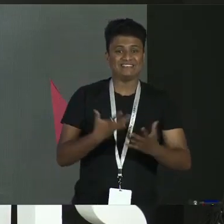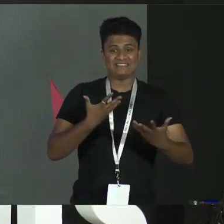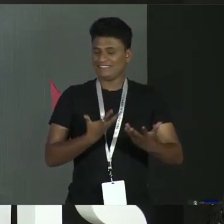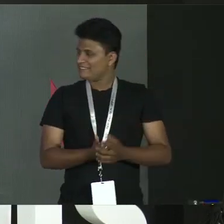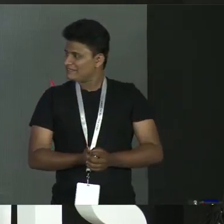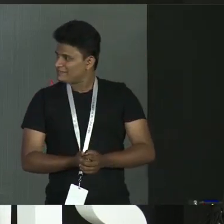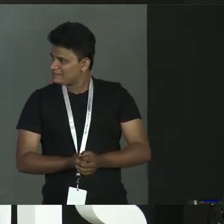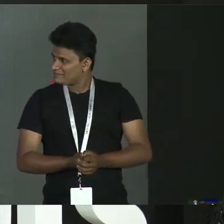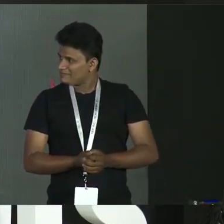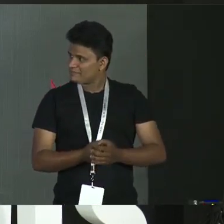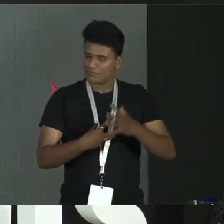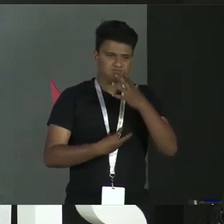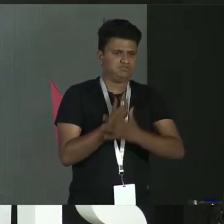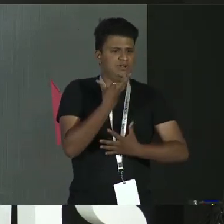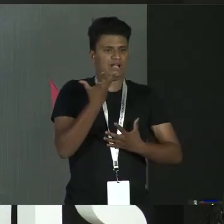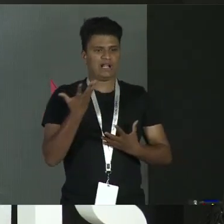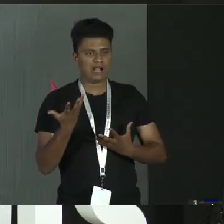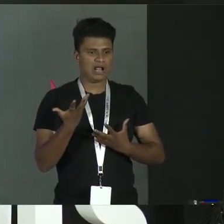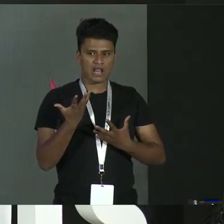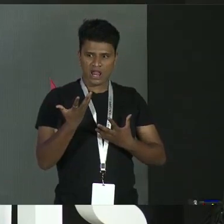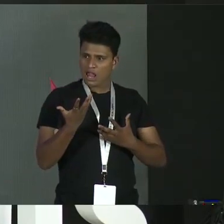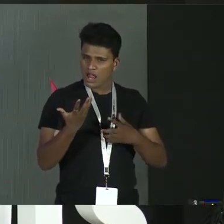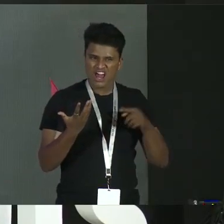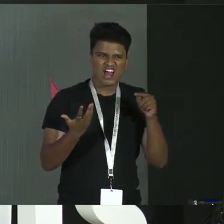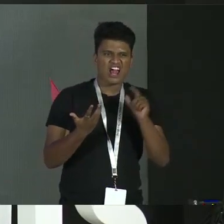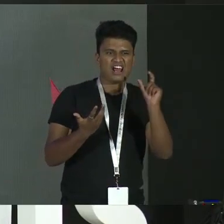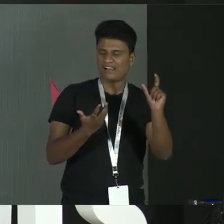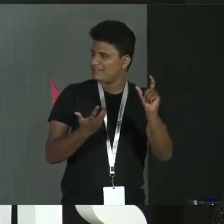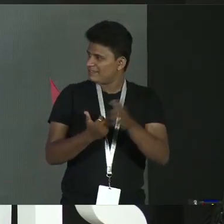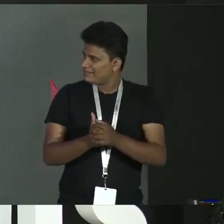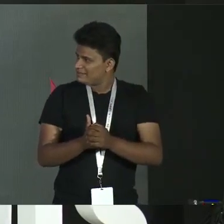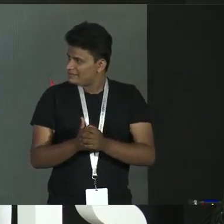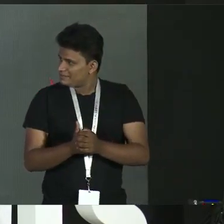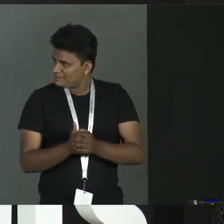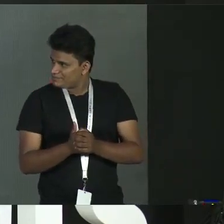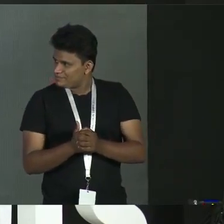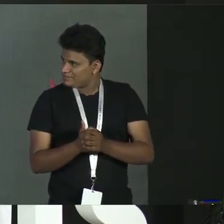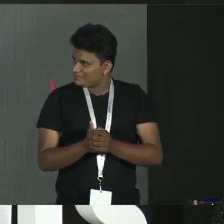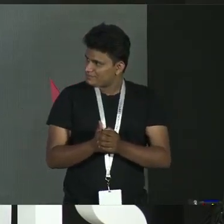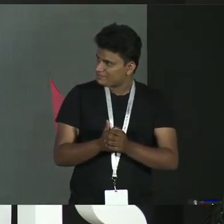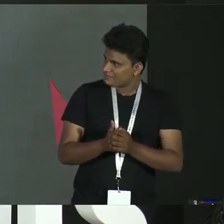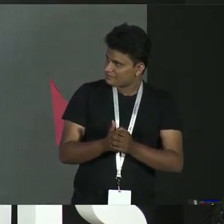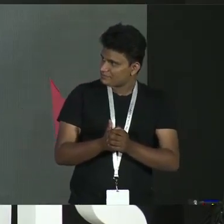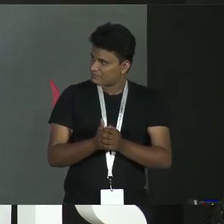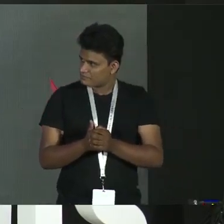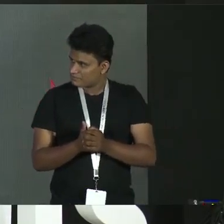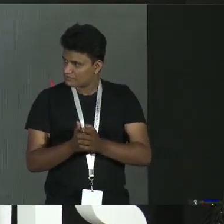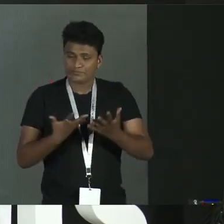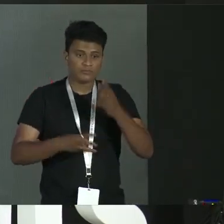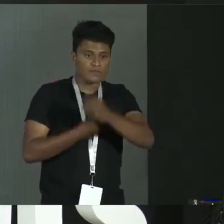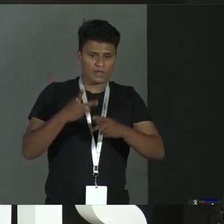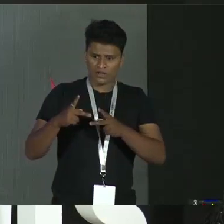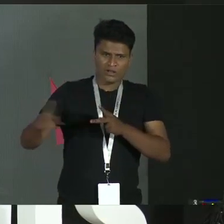Inspirational is a word that puts someone on a pedestal and it others them. It separates them from